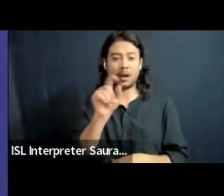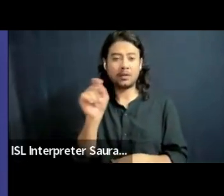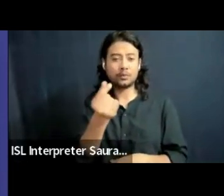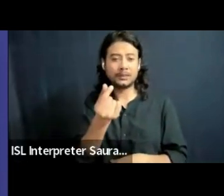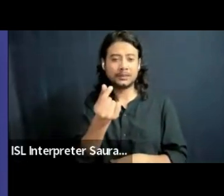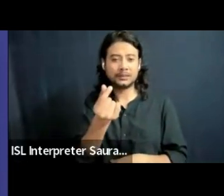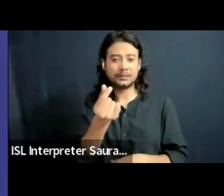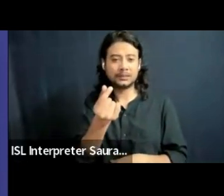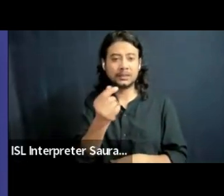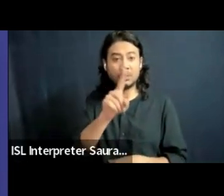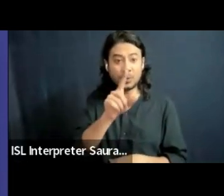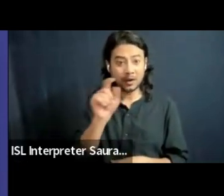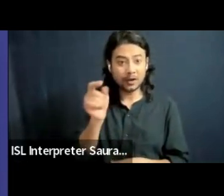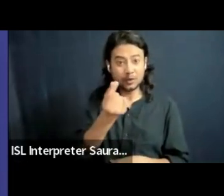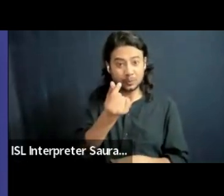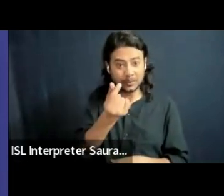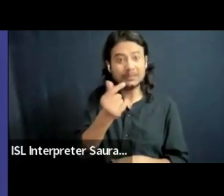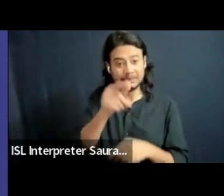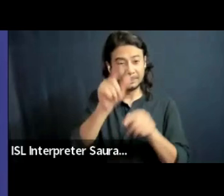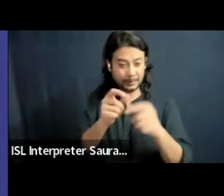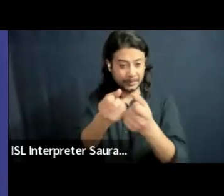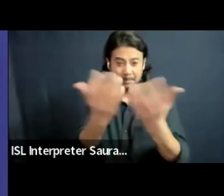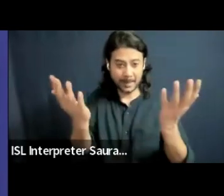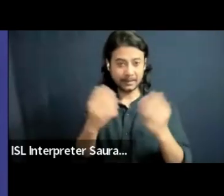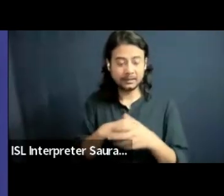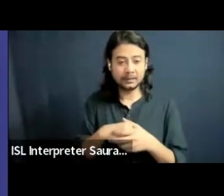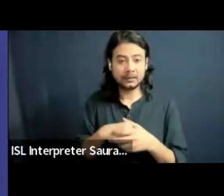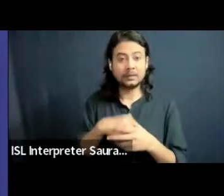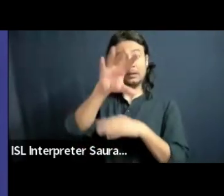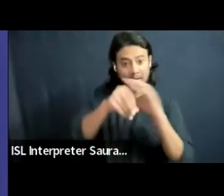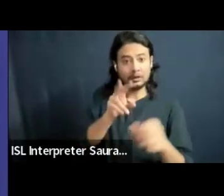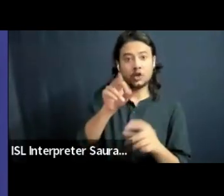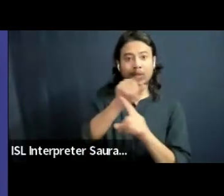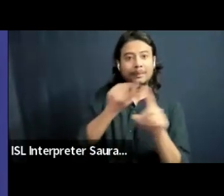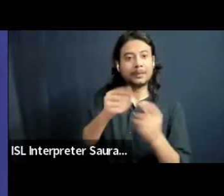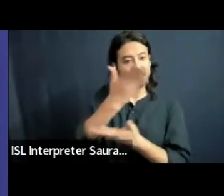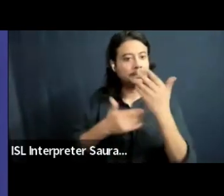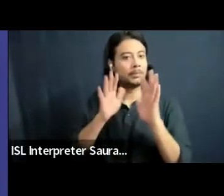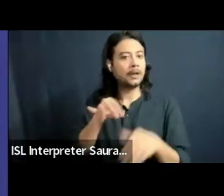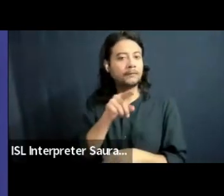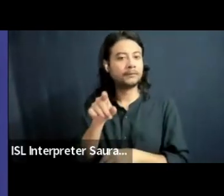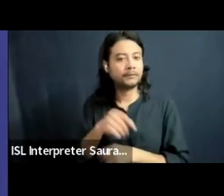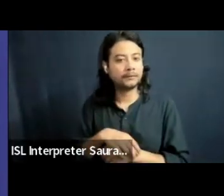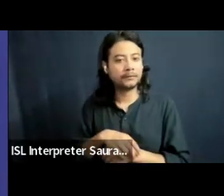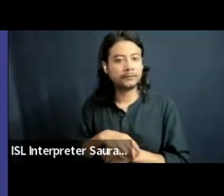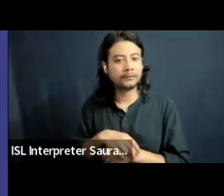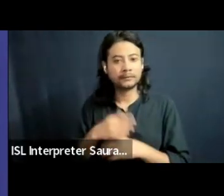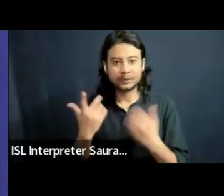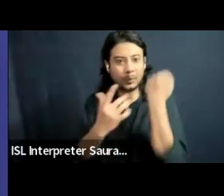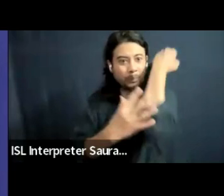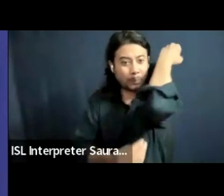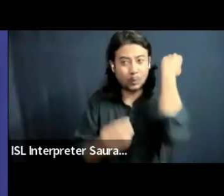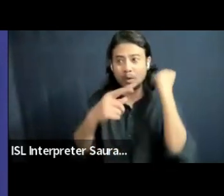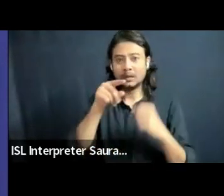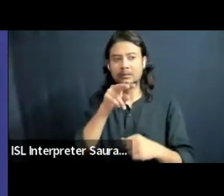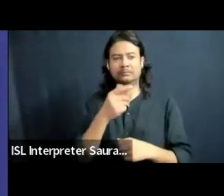institutions due to poverty and or disability and the stigma associated with disability. And in our own